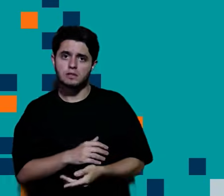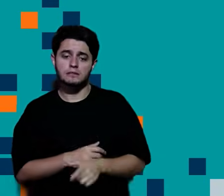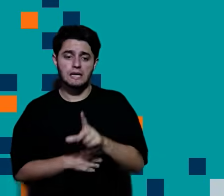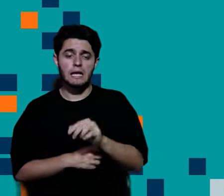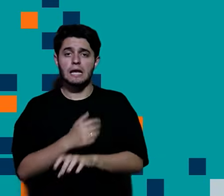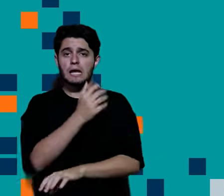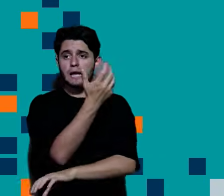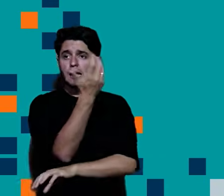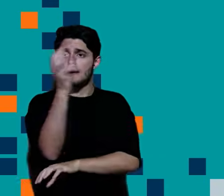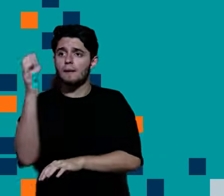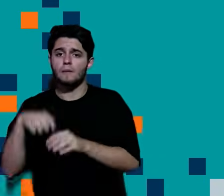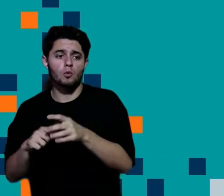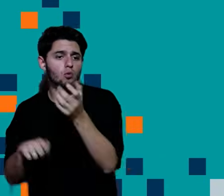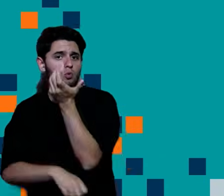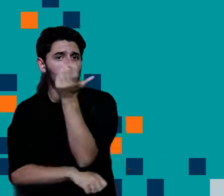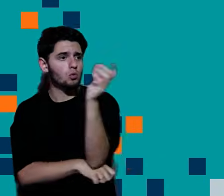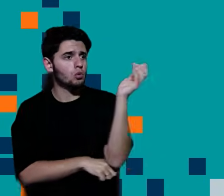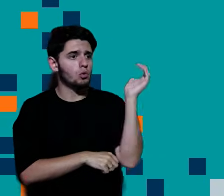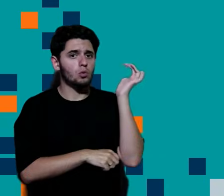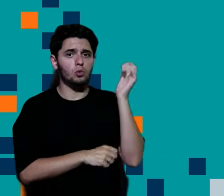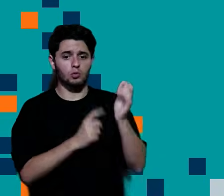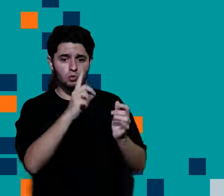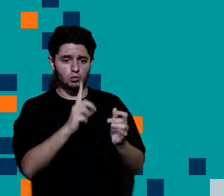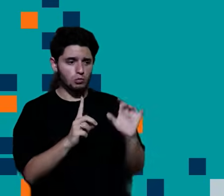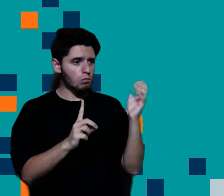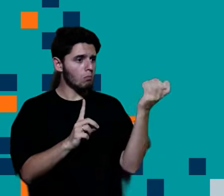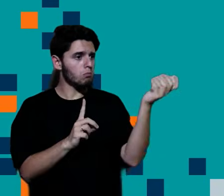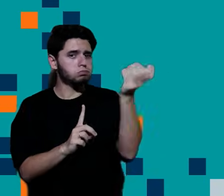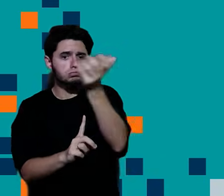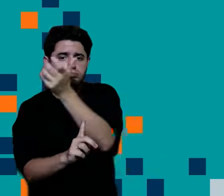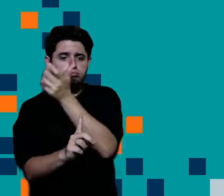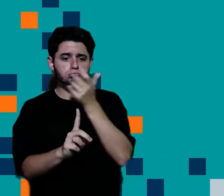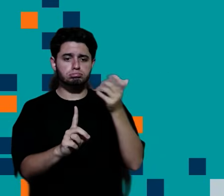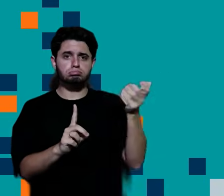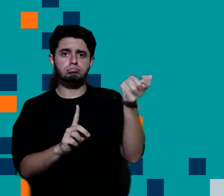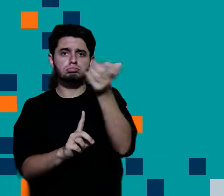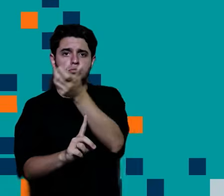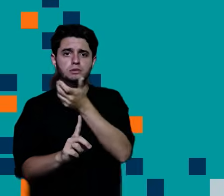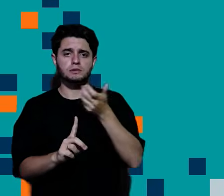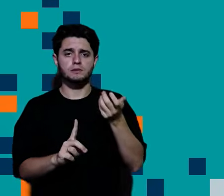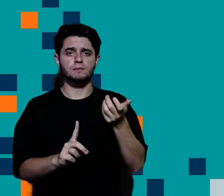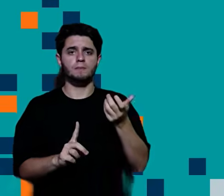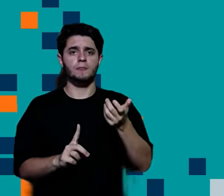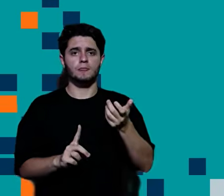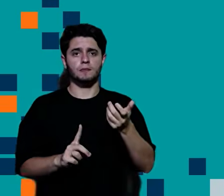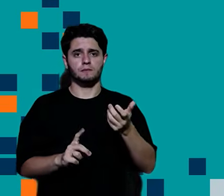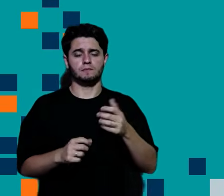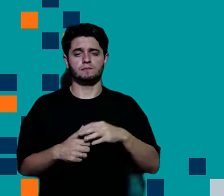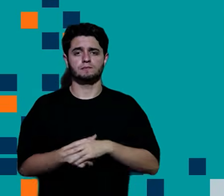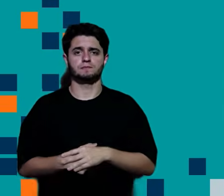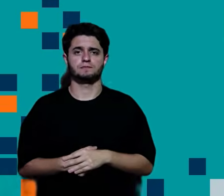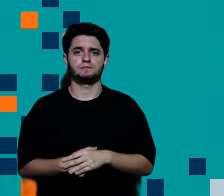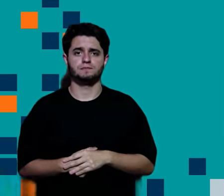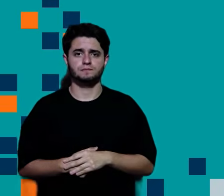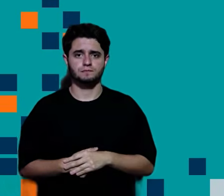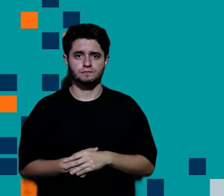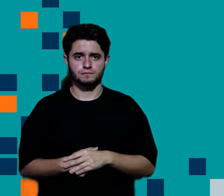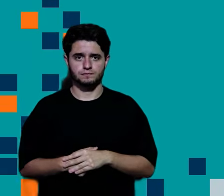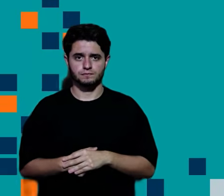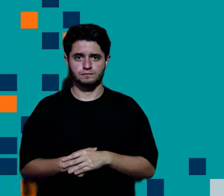that's surrounding it? Do we view our own environments in the same active